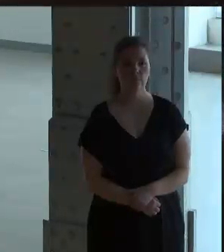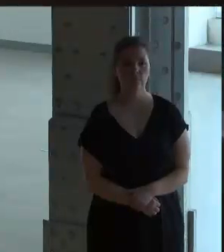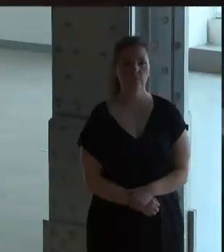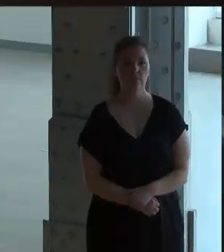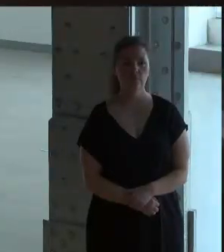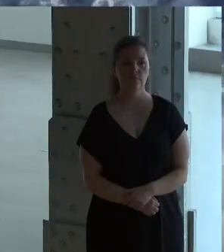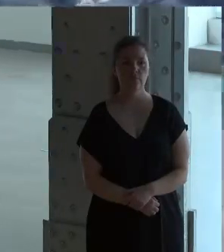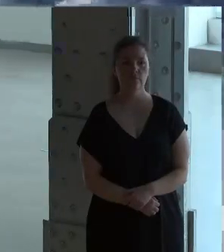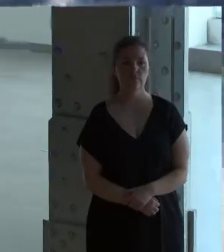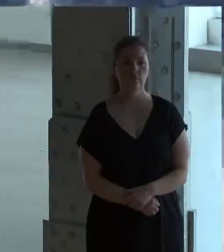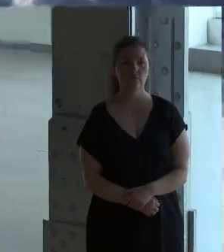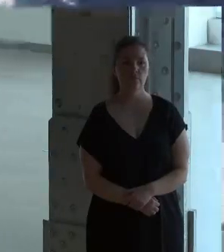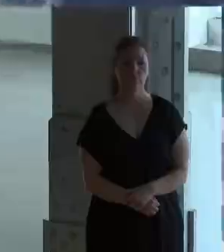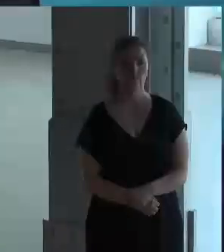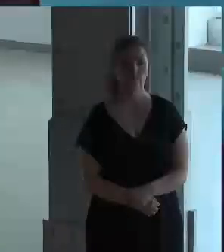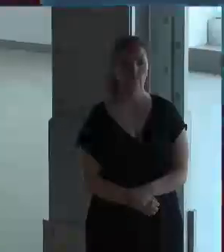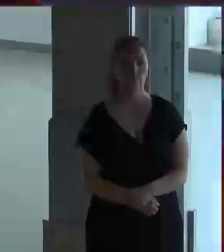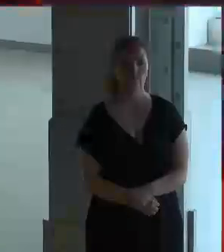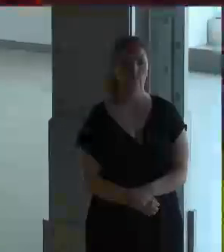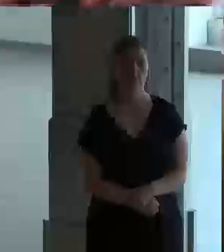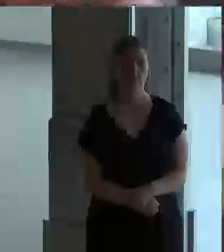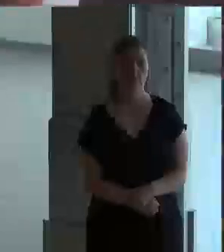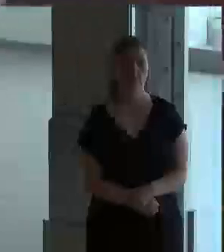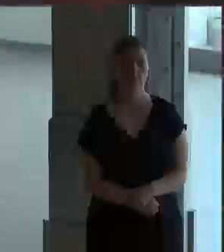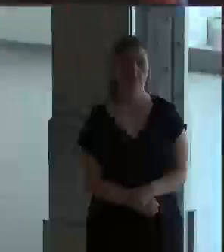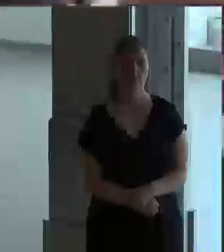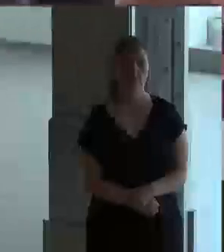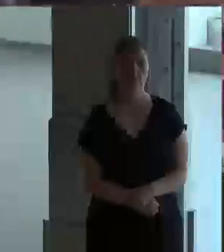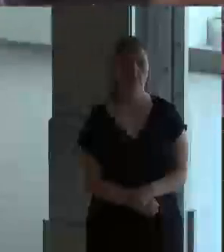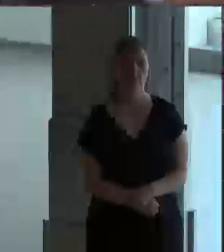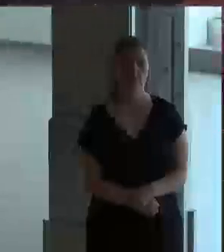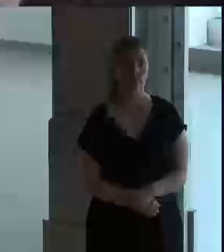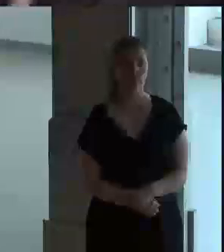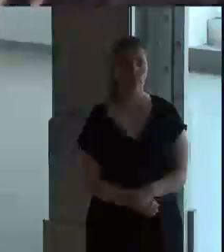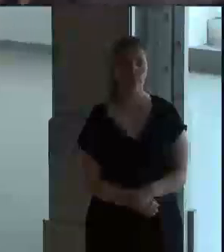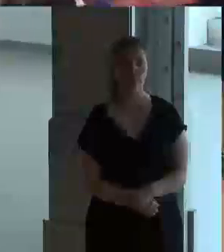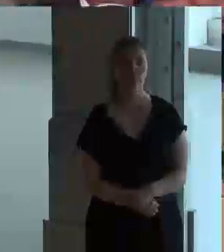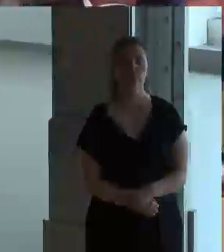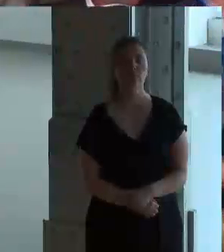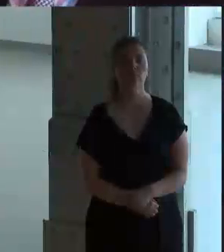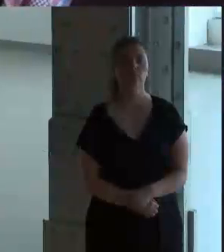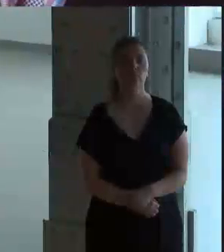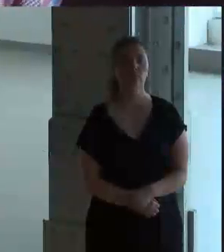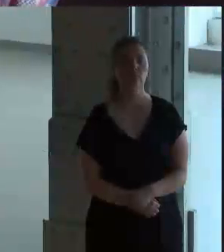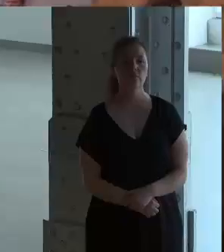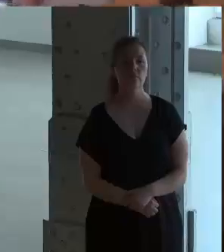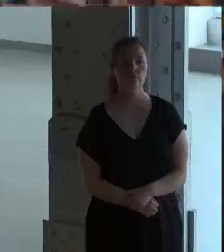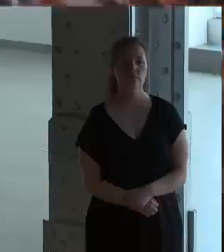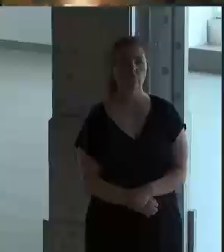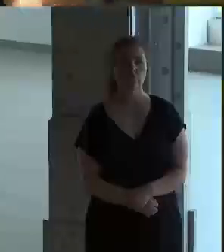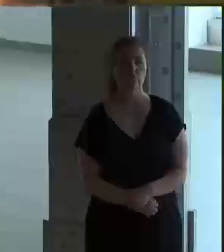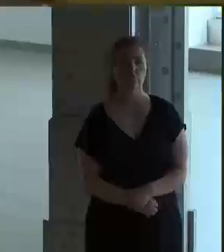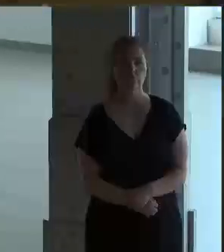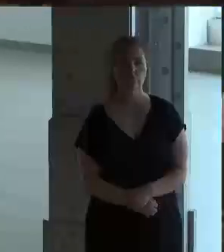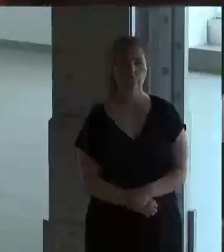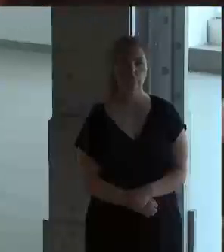basis is there, but it's still not enough. It's crunch time at the climate change conference in Paris. Still some really tough negotiations going